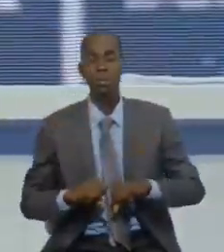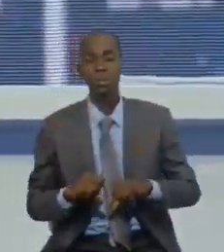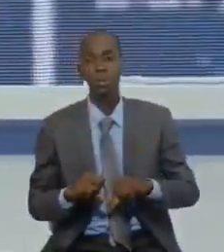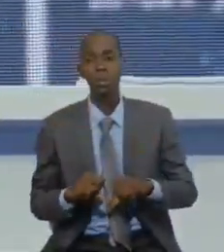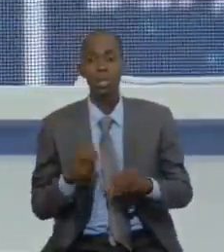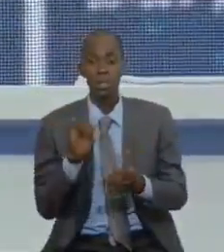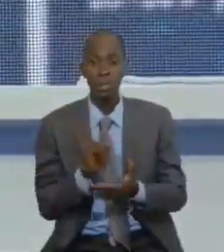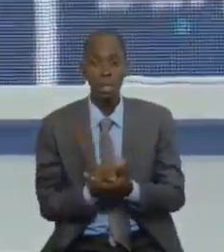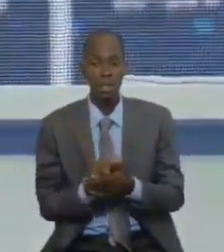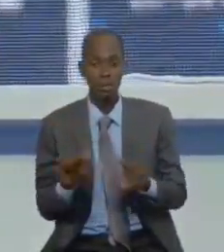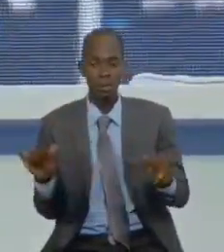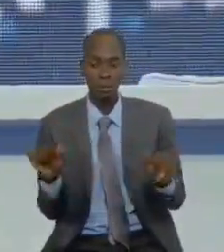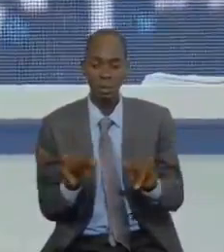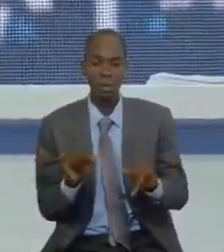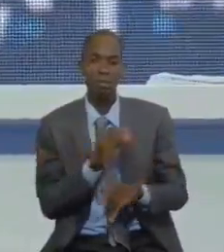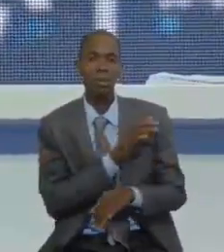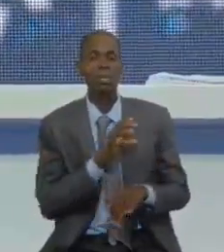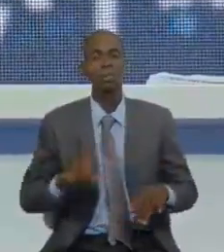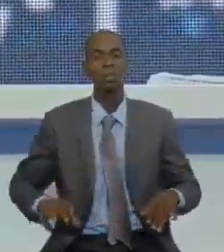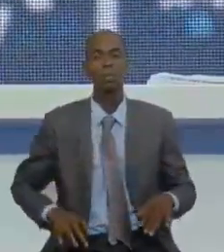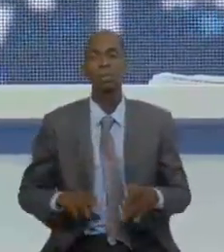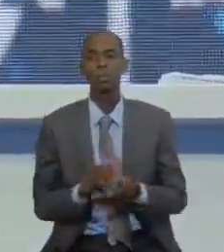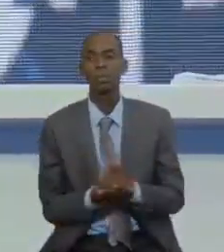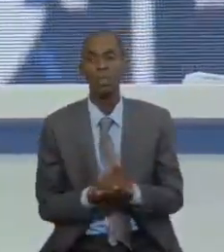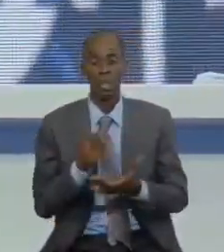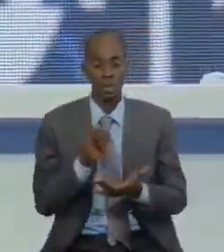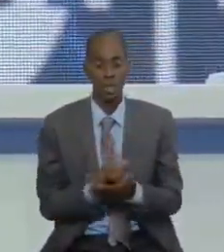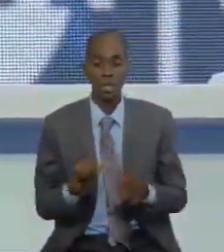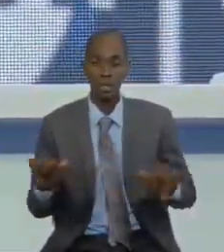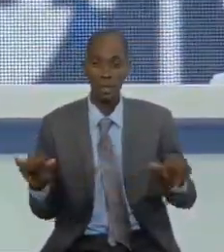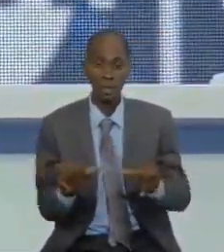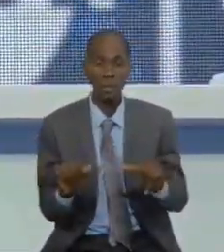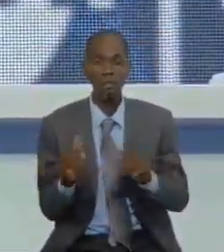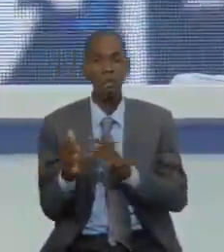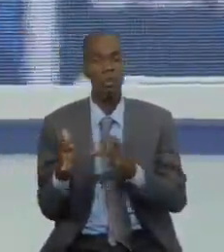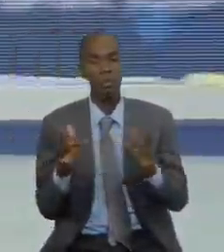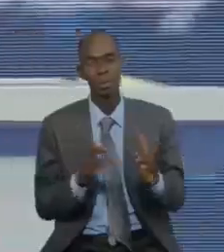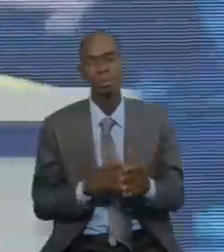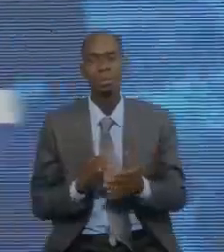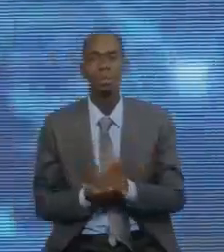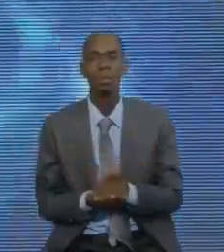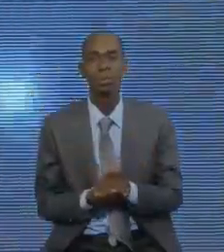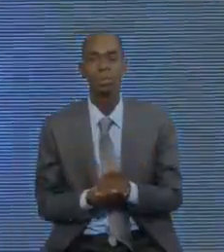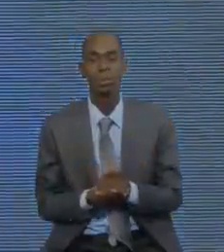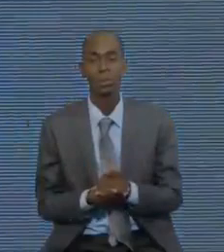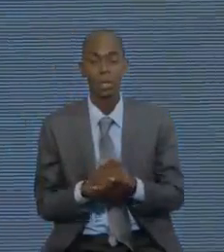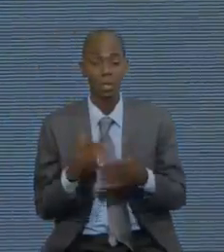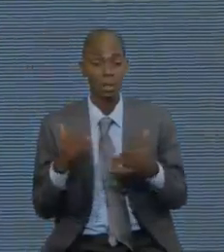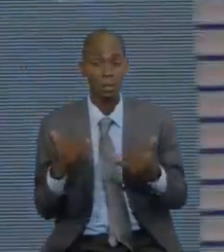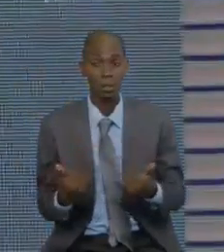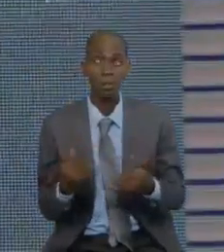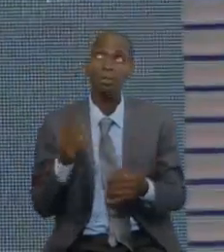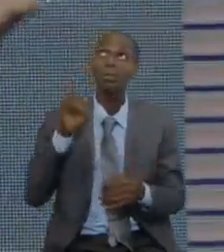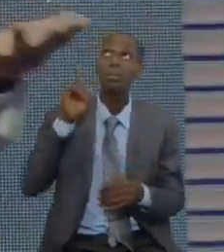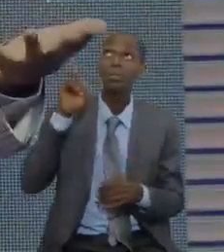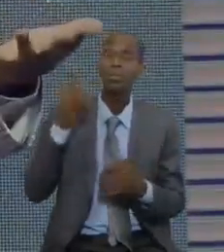that same Christ, that same Jesus, now he